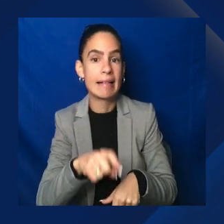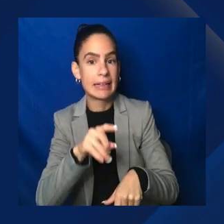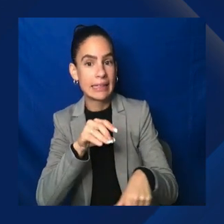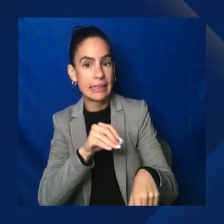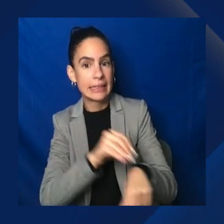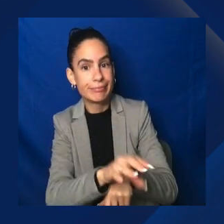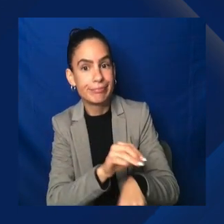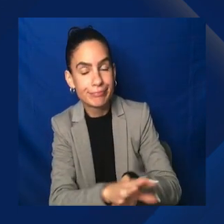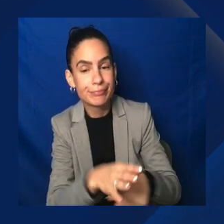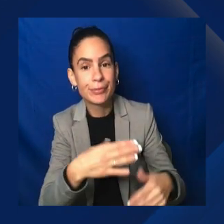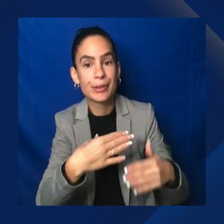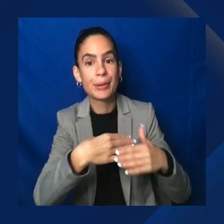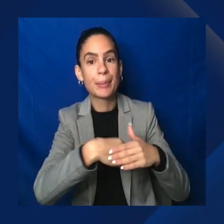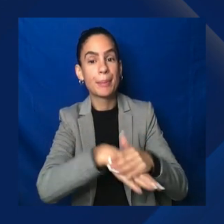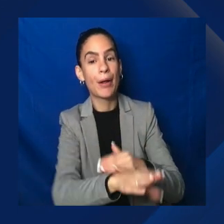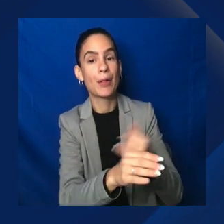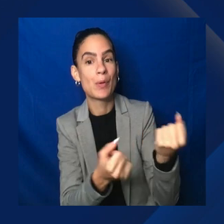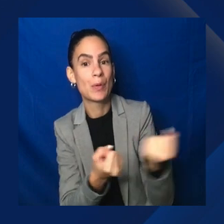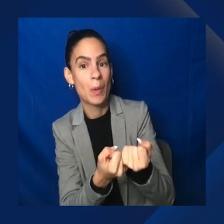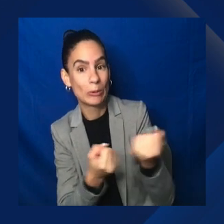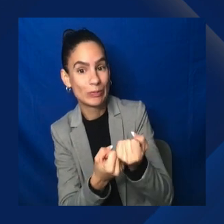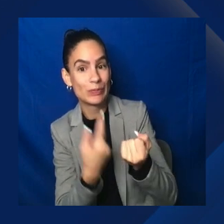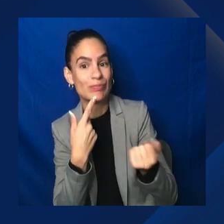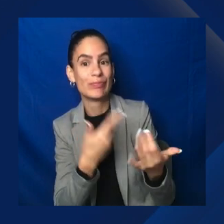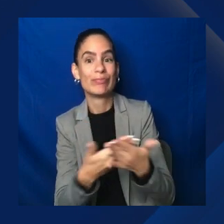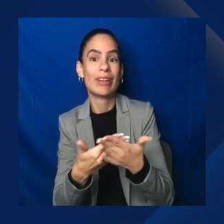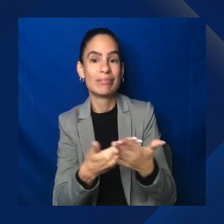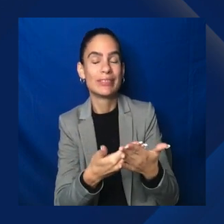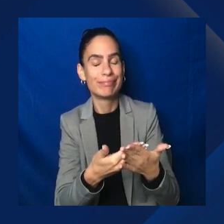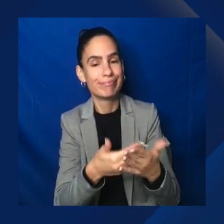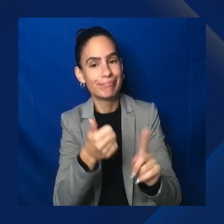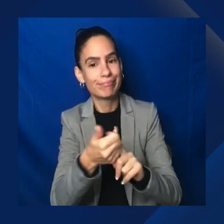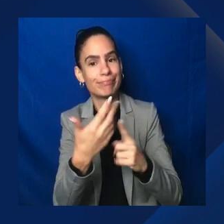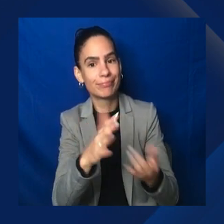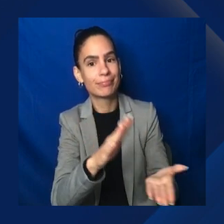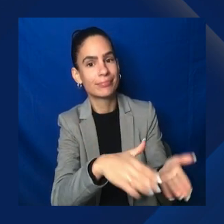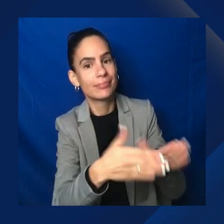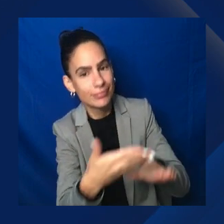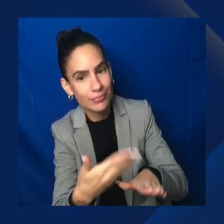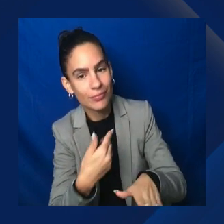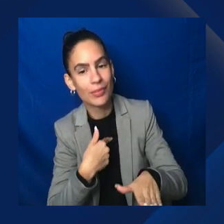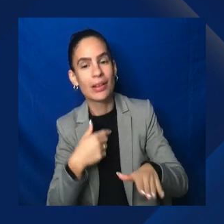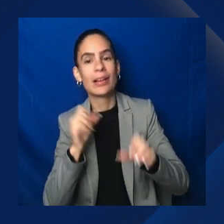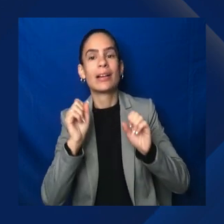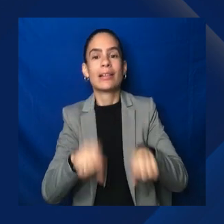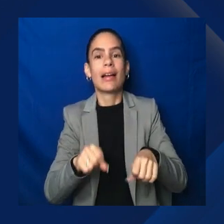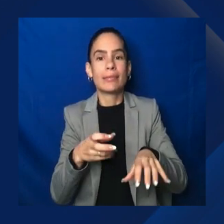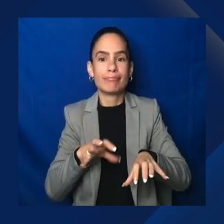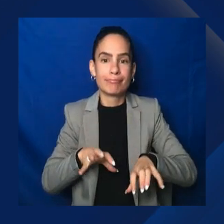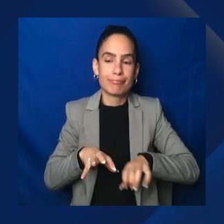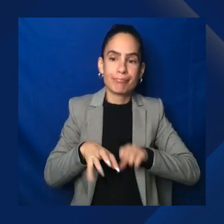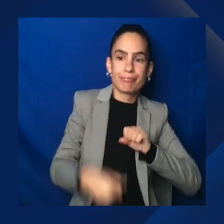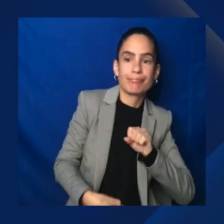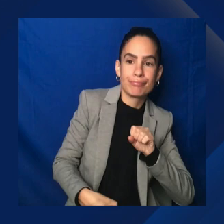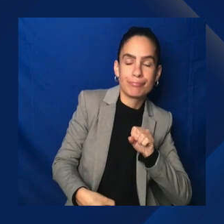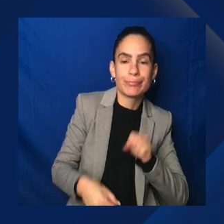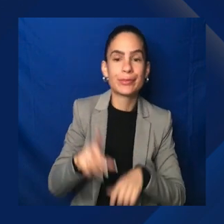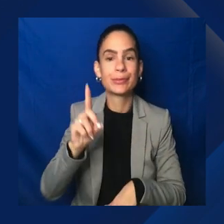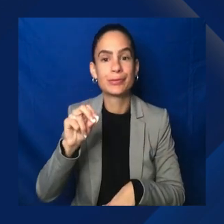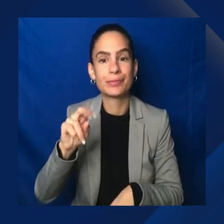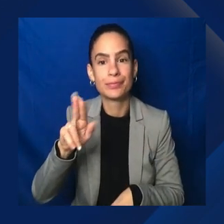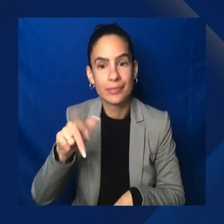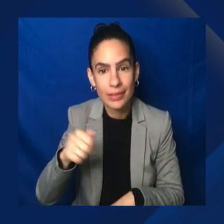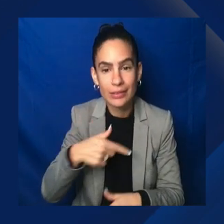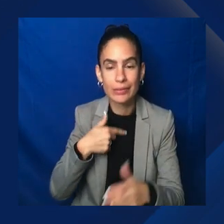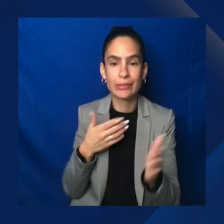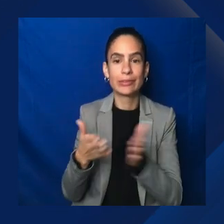doula. In this role, I'm part of the birthing process and I serve as support to the mom, the husband as